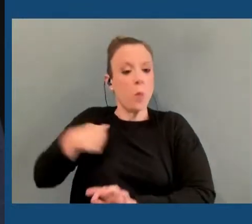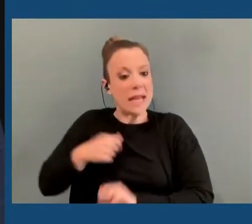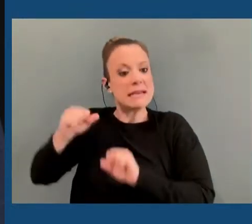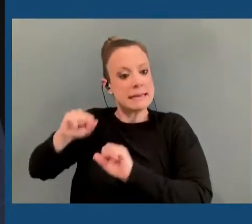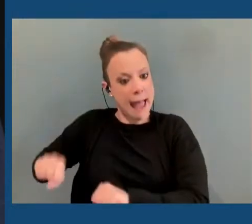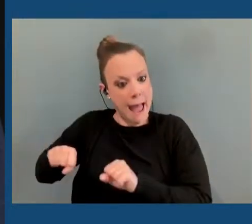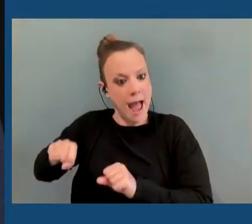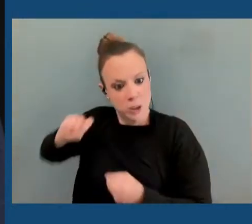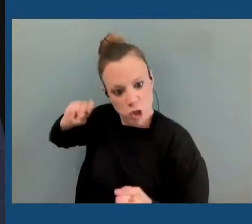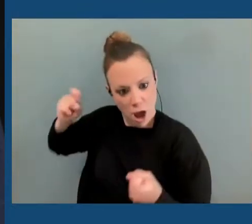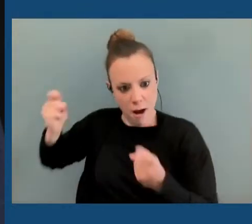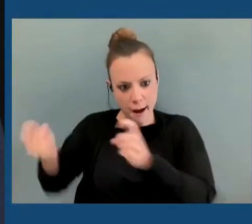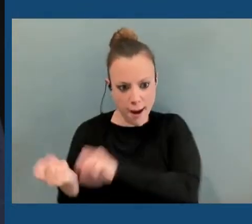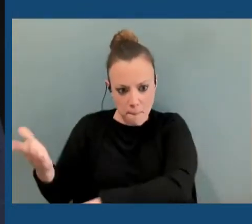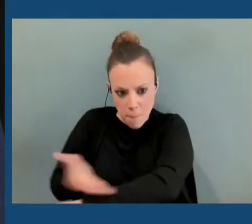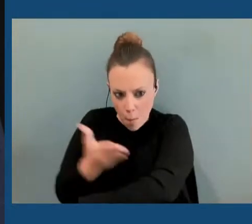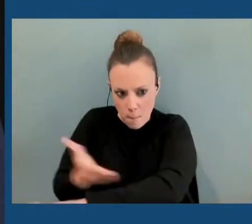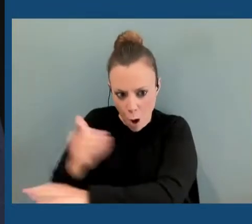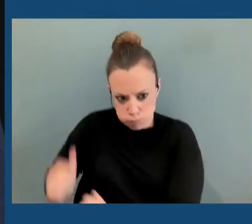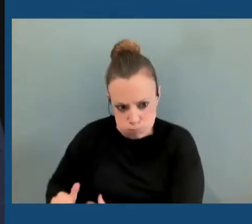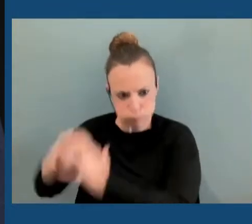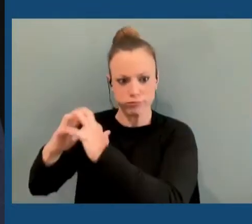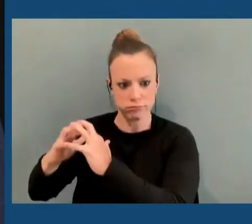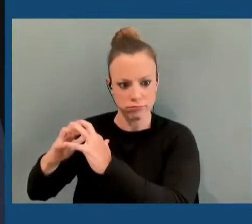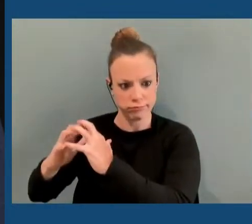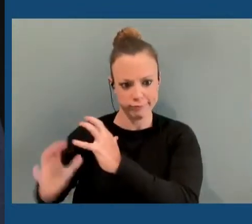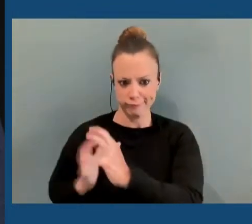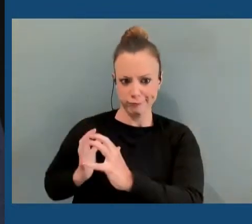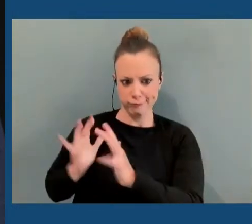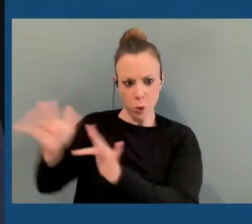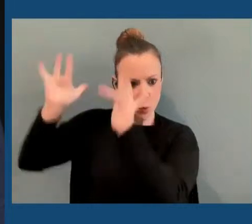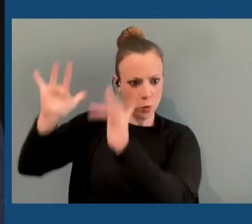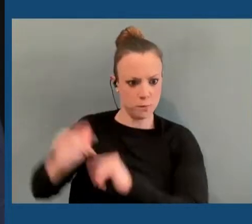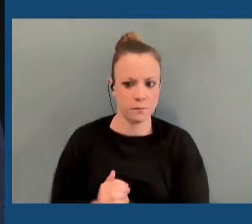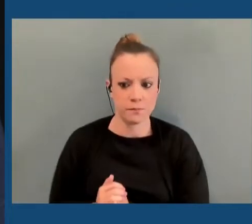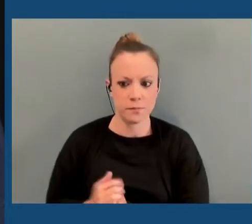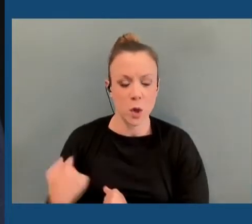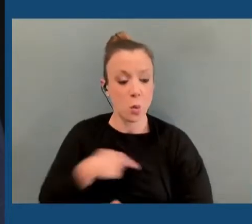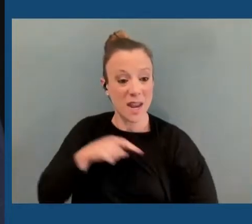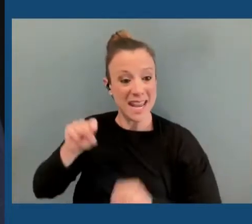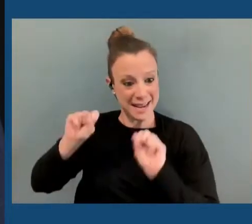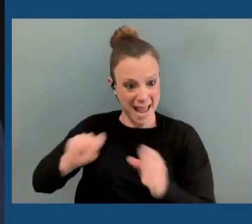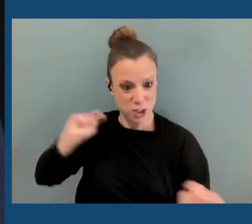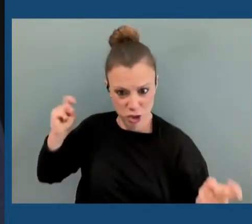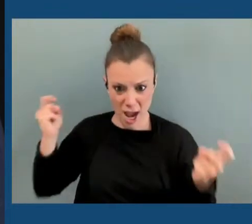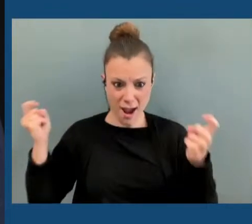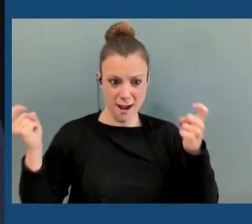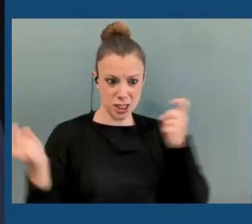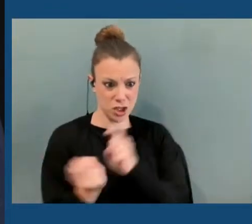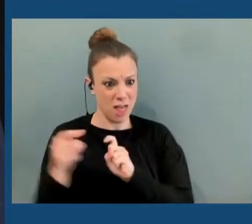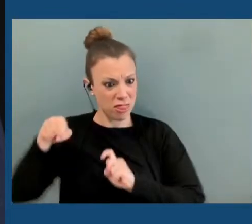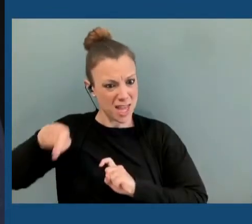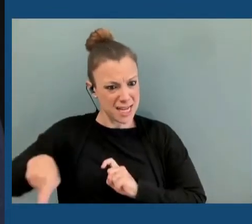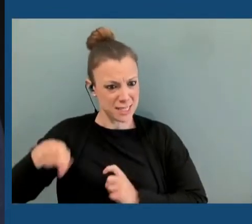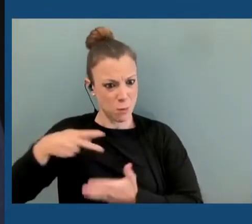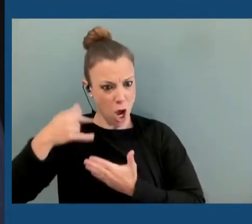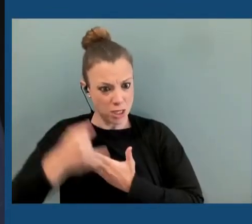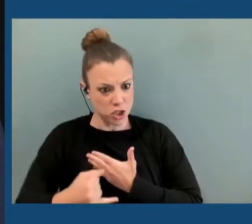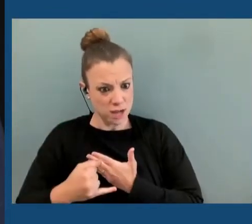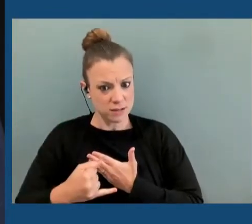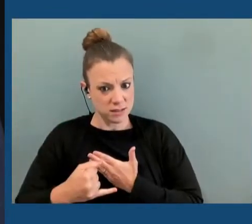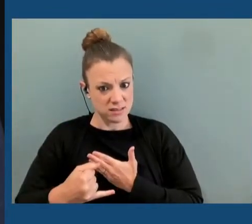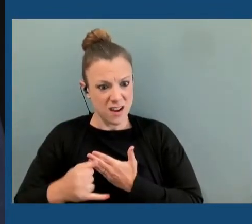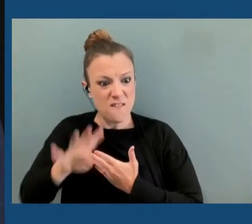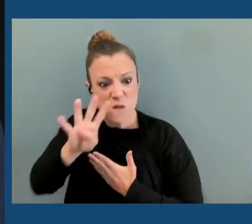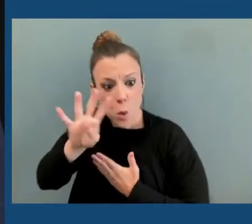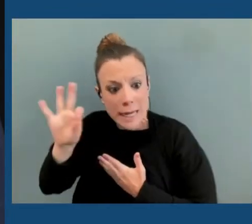after that visit, I said, yes, we're going to do what we can. And we said we can transform this derelict project. 49